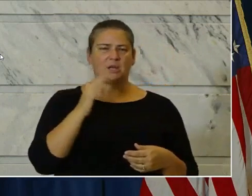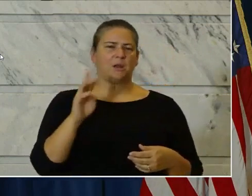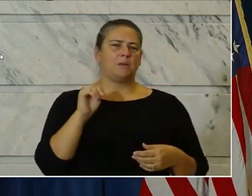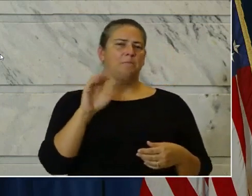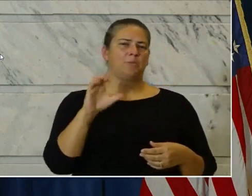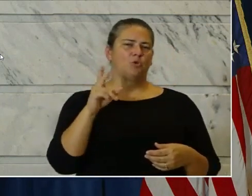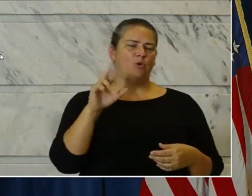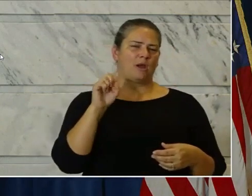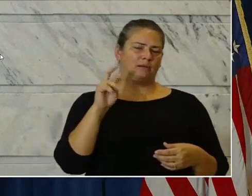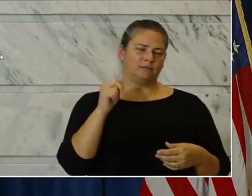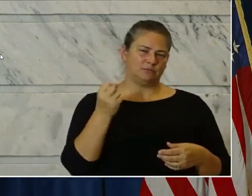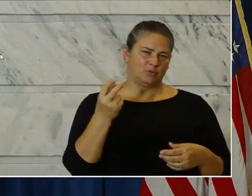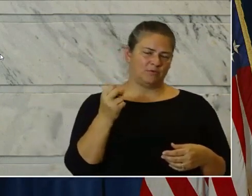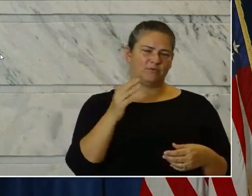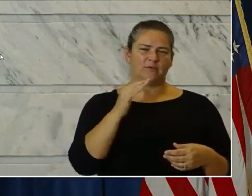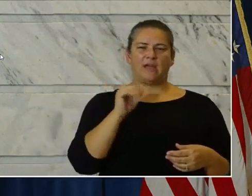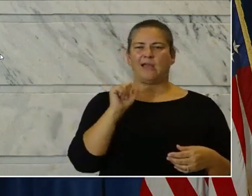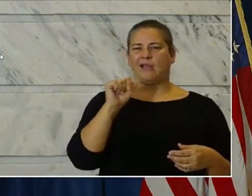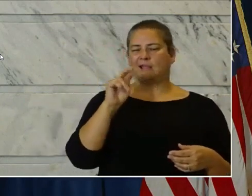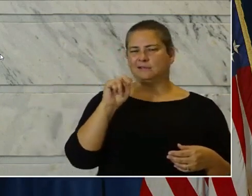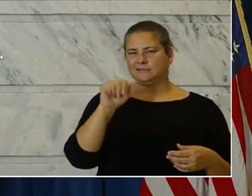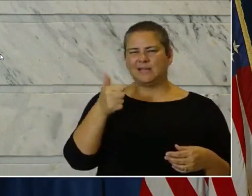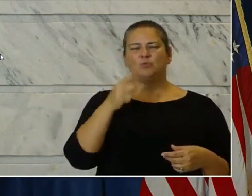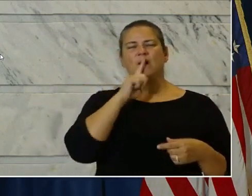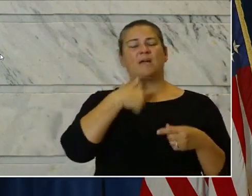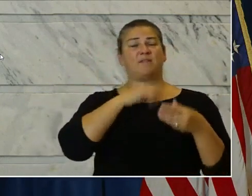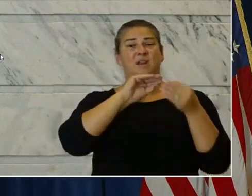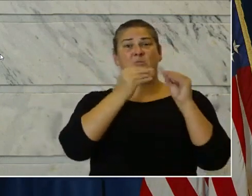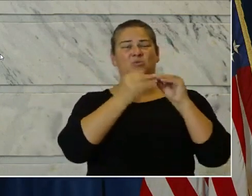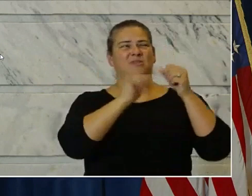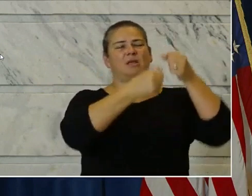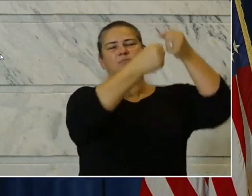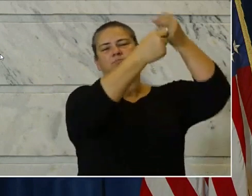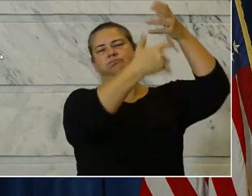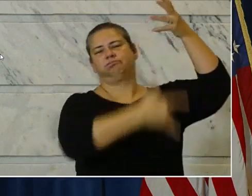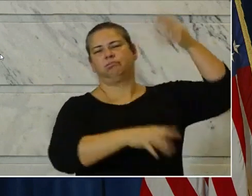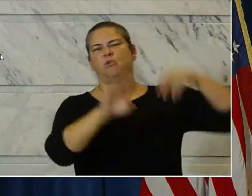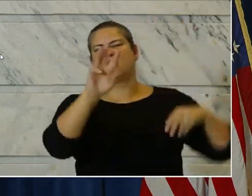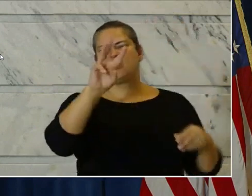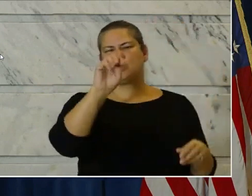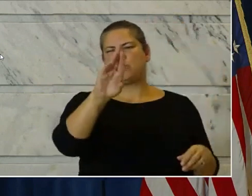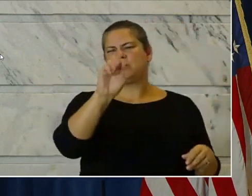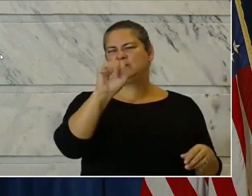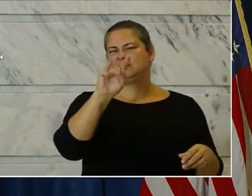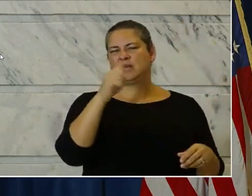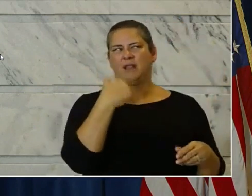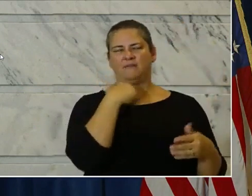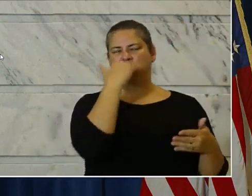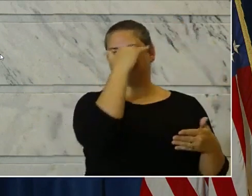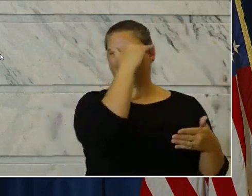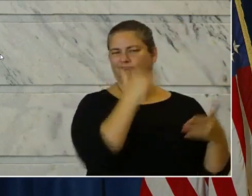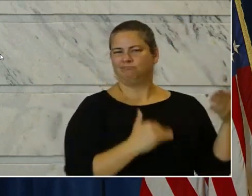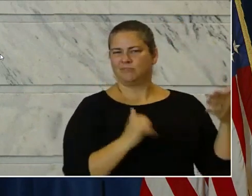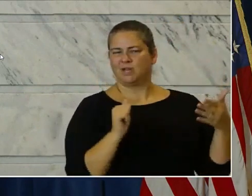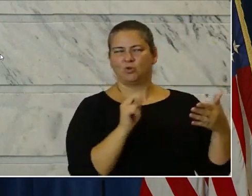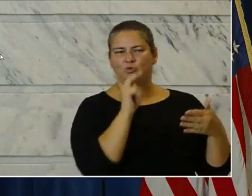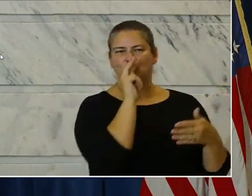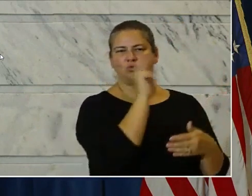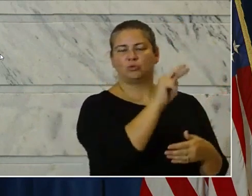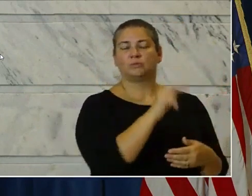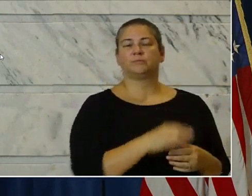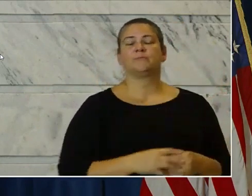11, Allen 10, and the others will be up on our website. Specific areas that we provide updates